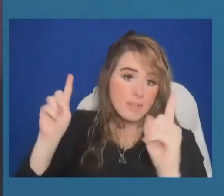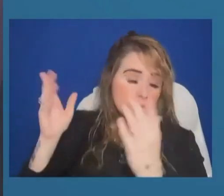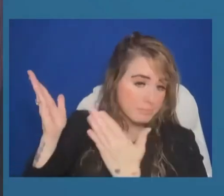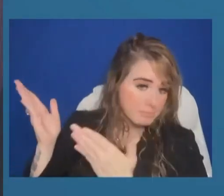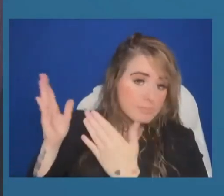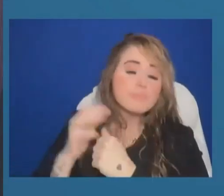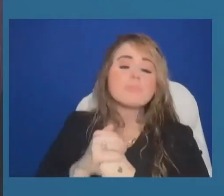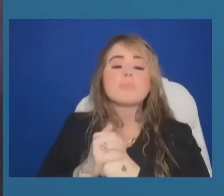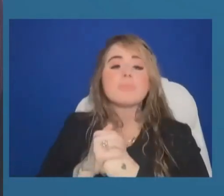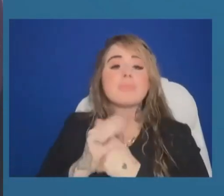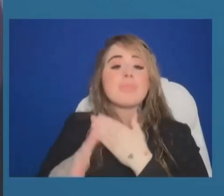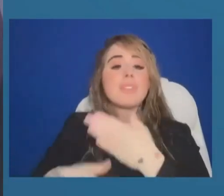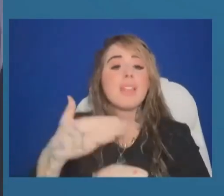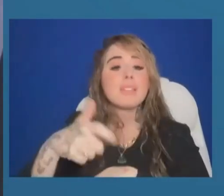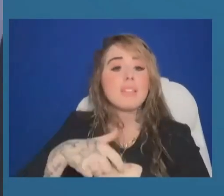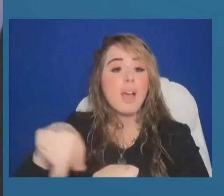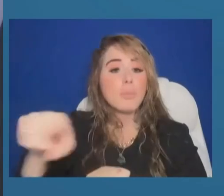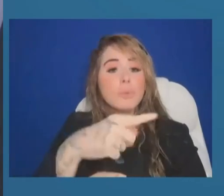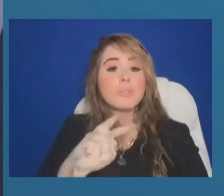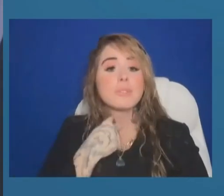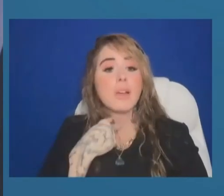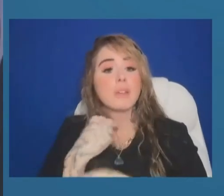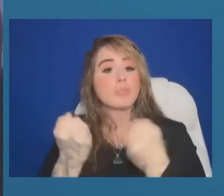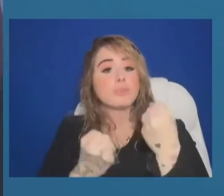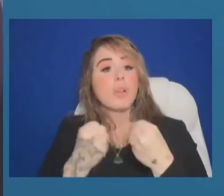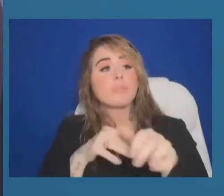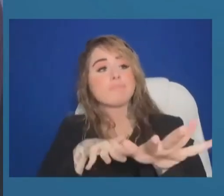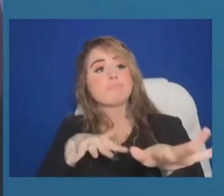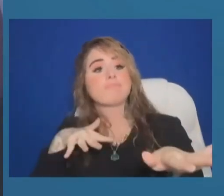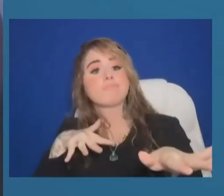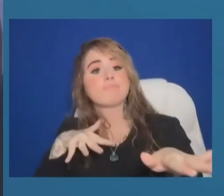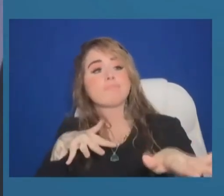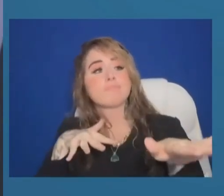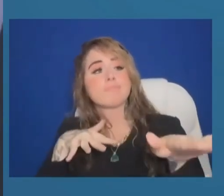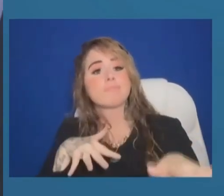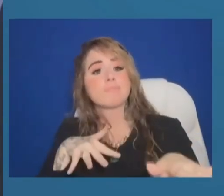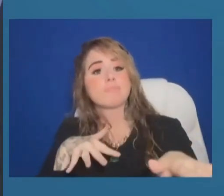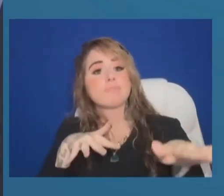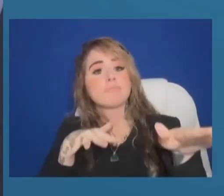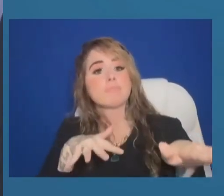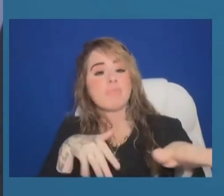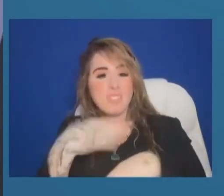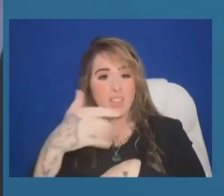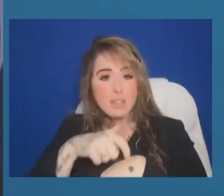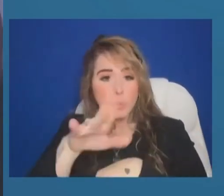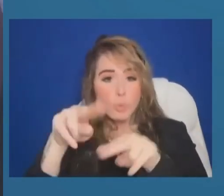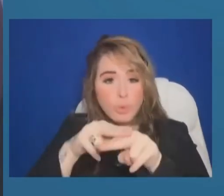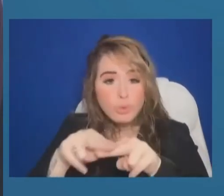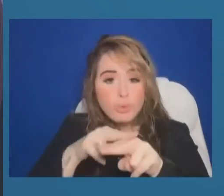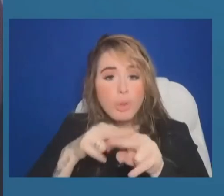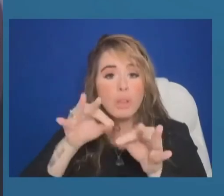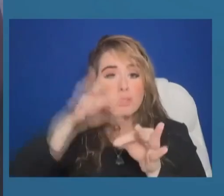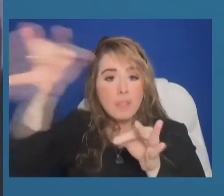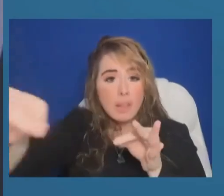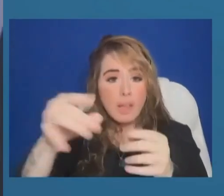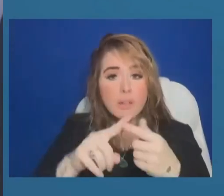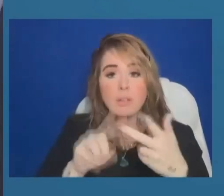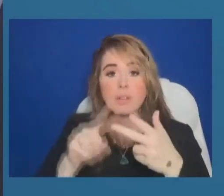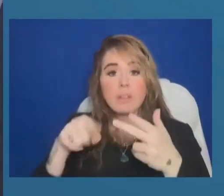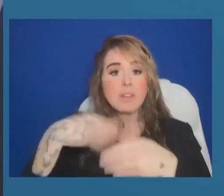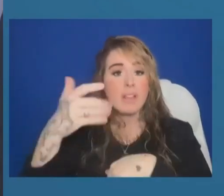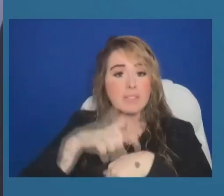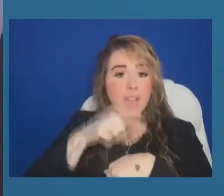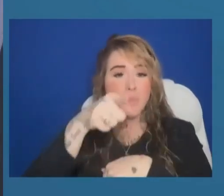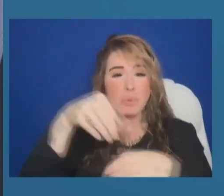the next time you're stuck in traffic, the next time your train is delayed, the next time you're in a flooded station